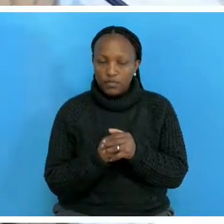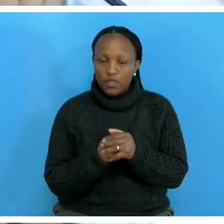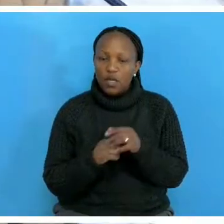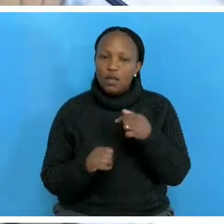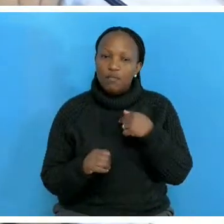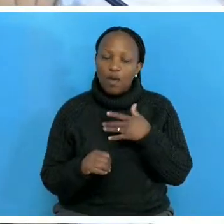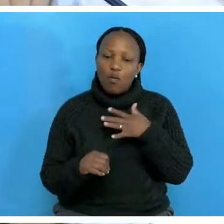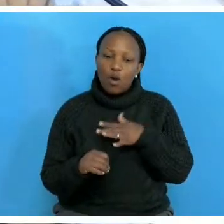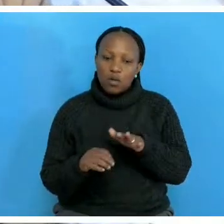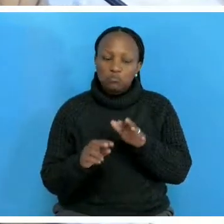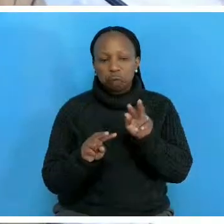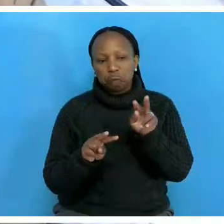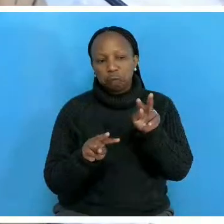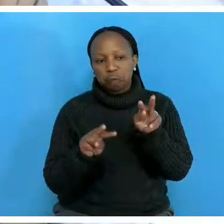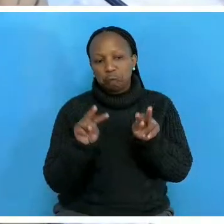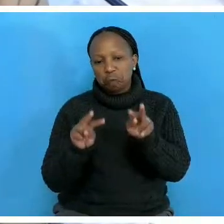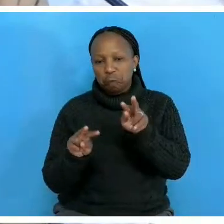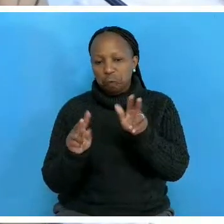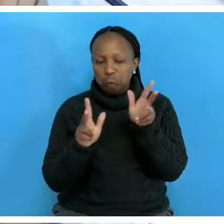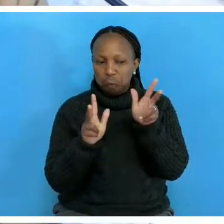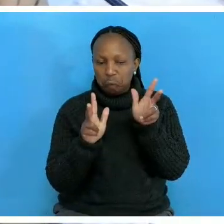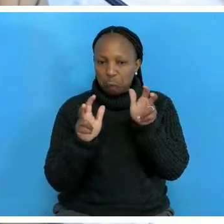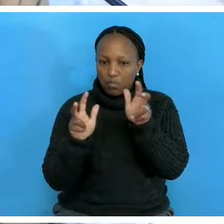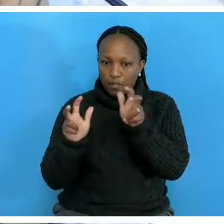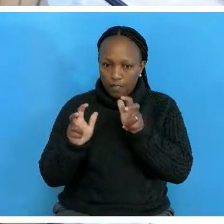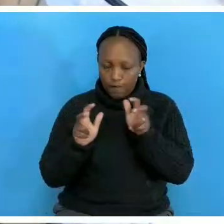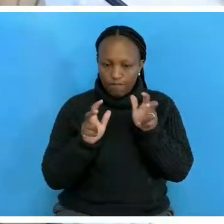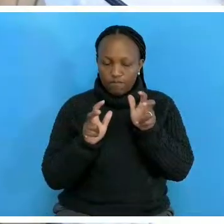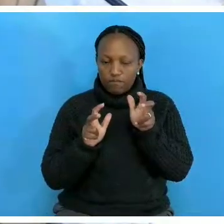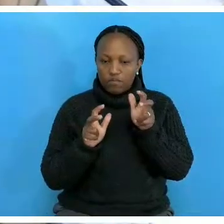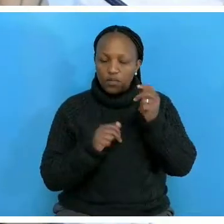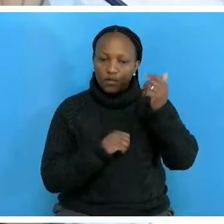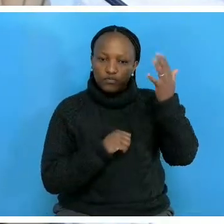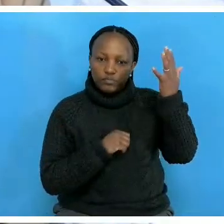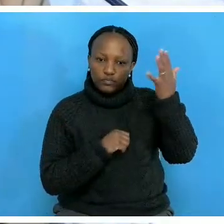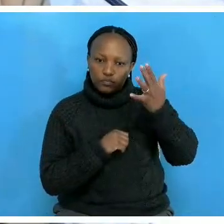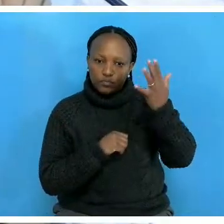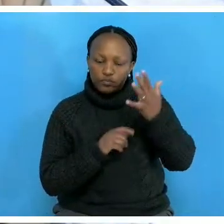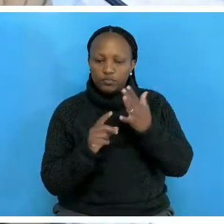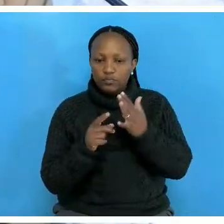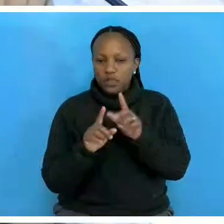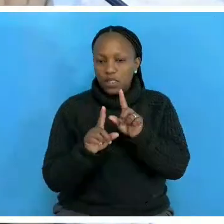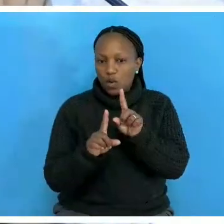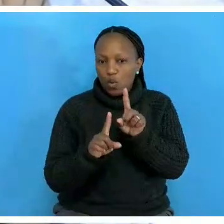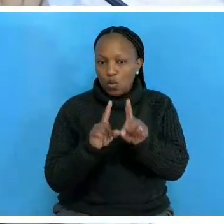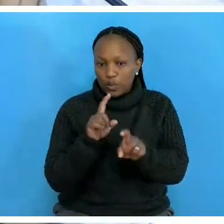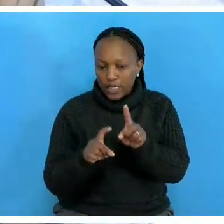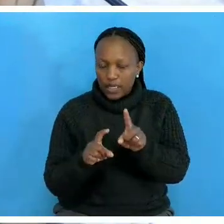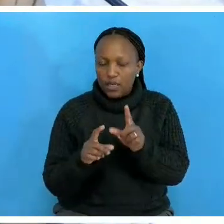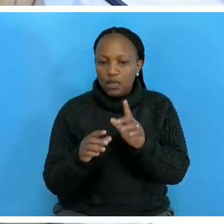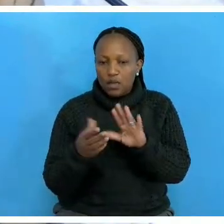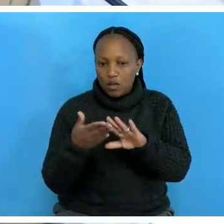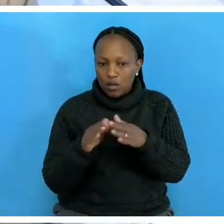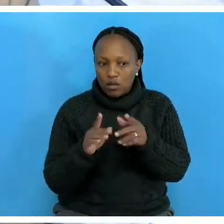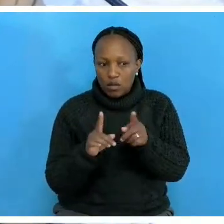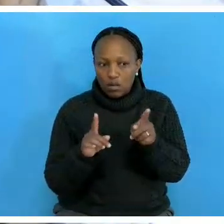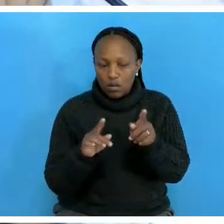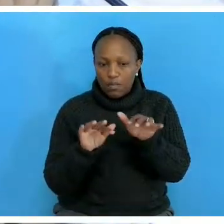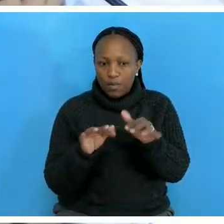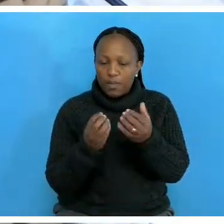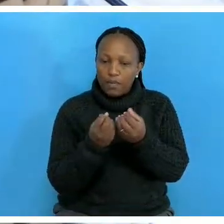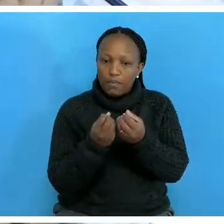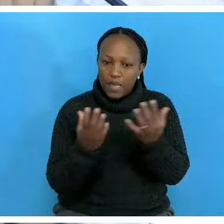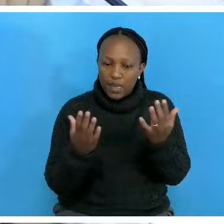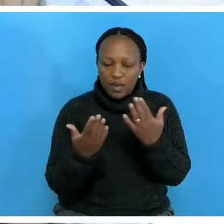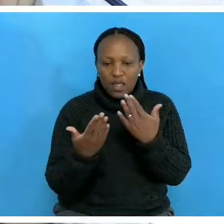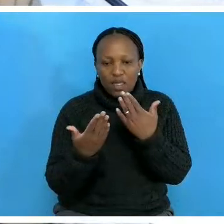observation. Throughout the presentations and throughout the questions from the communities, many people have thanked us